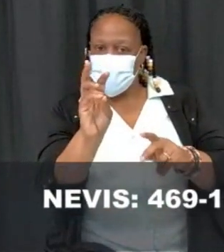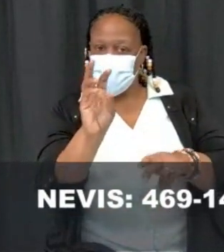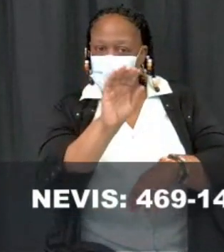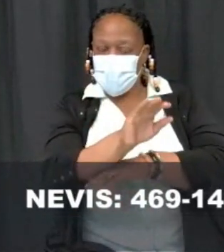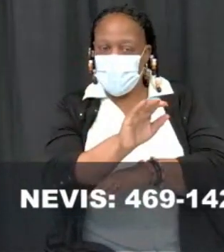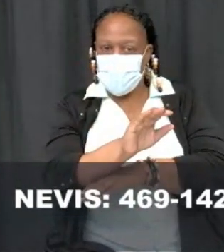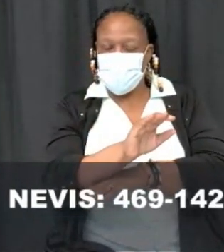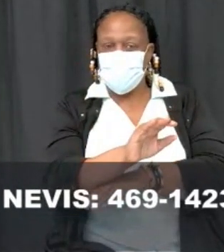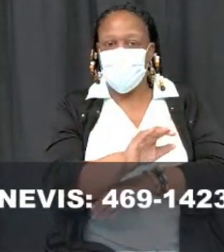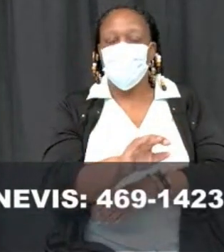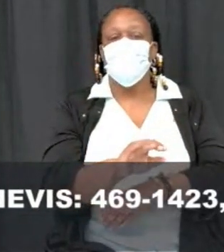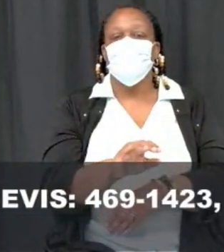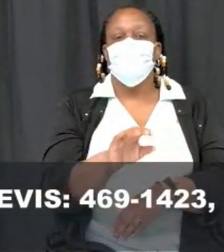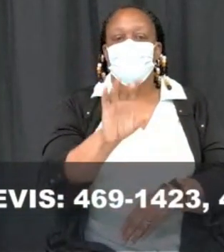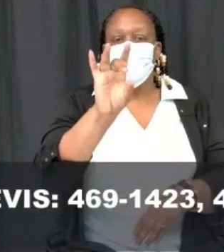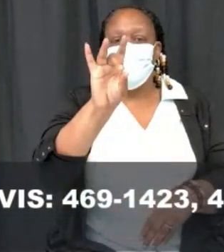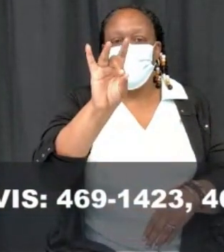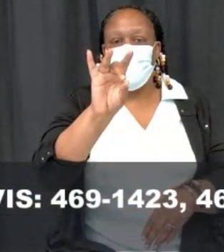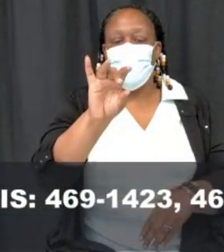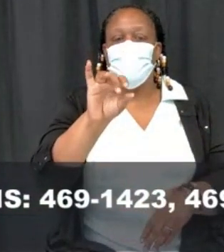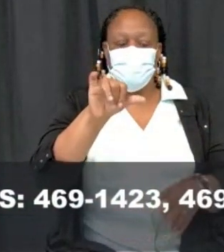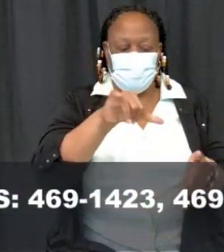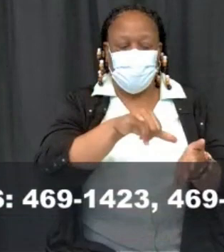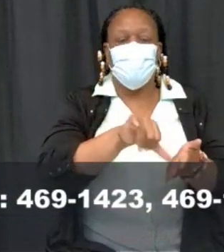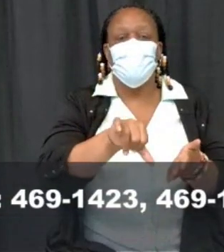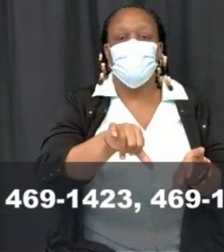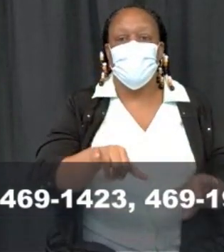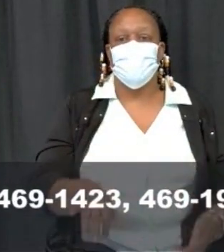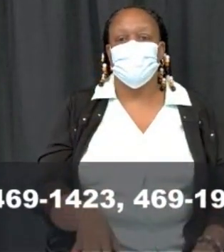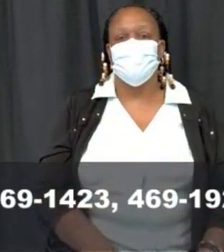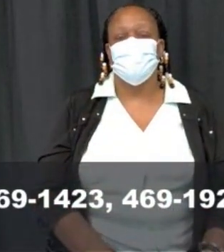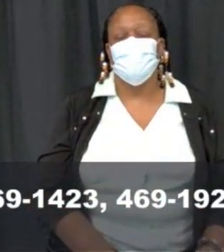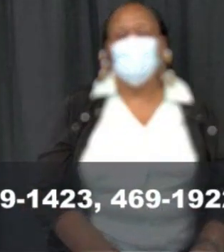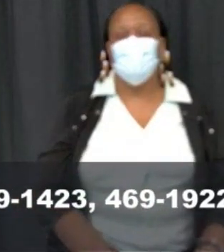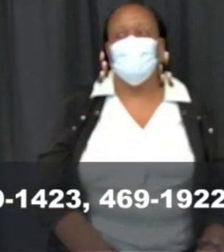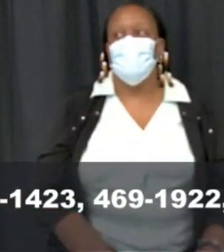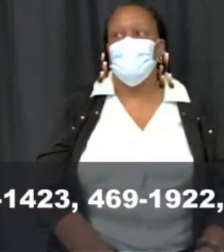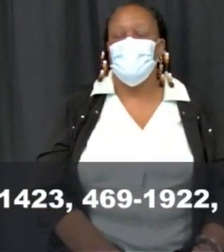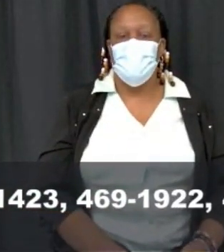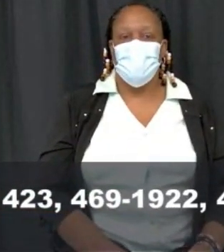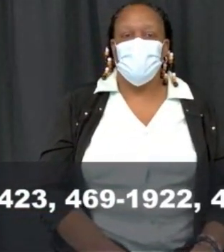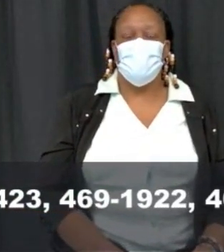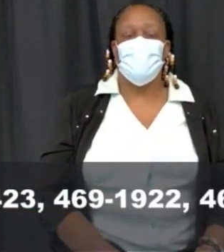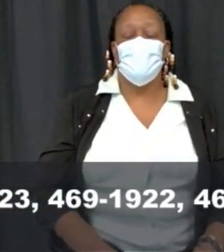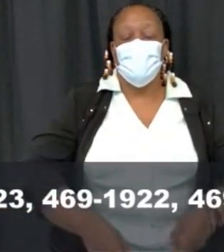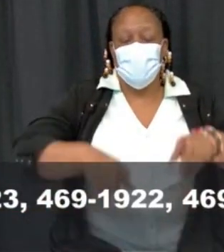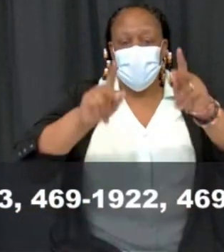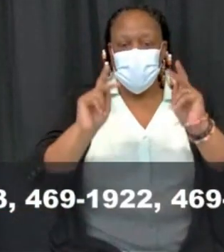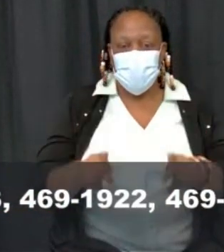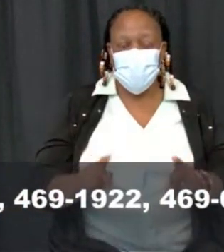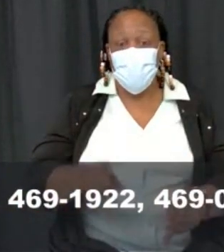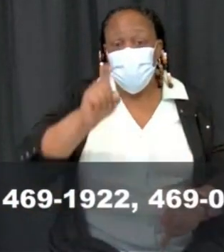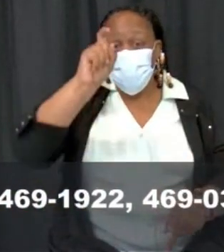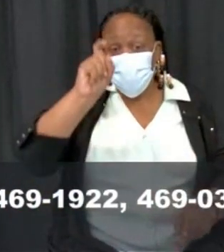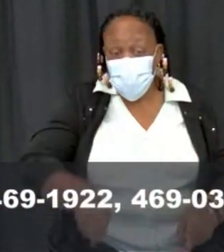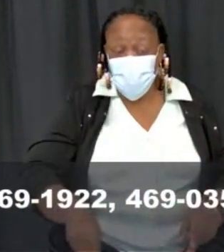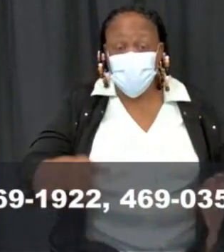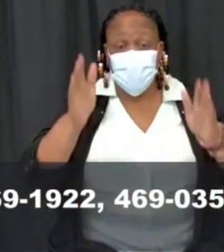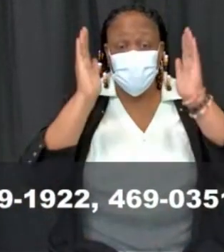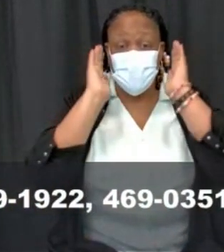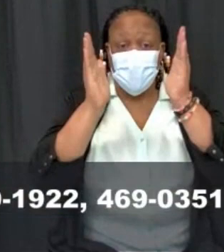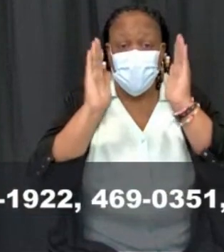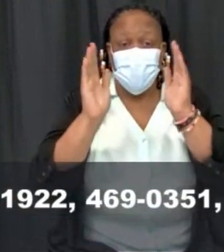We continue to urge our people to take all the COVID-19 control measures seriously and strictly adhere to